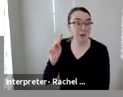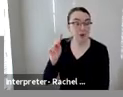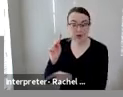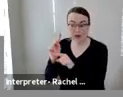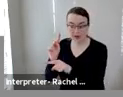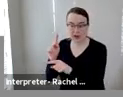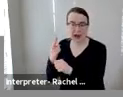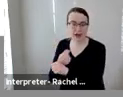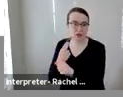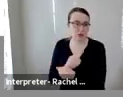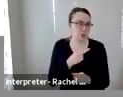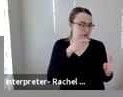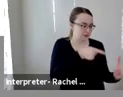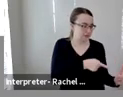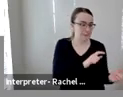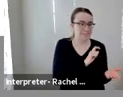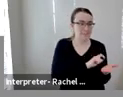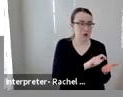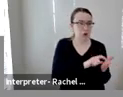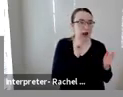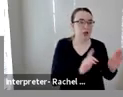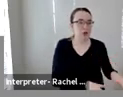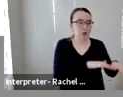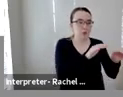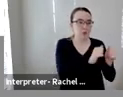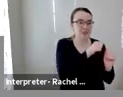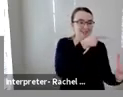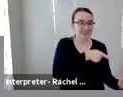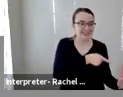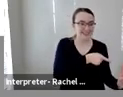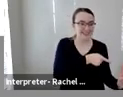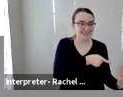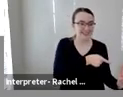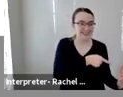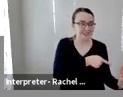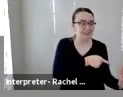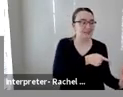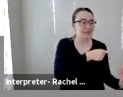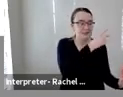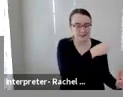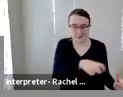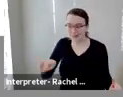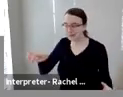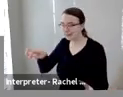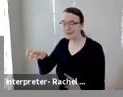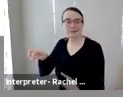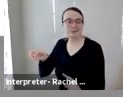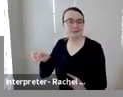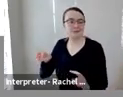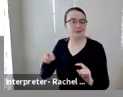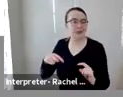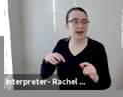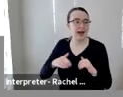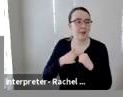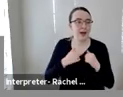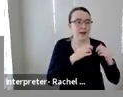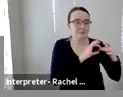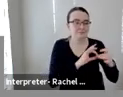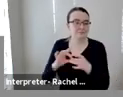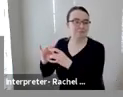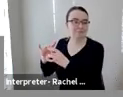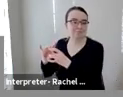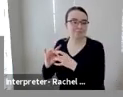digital. I grew up with marker. So the translation to digital, that's how I bridge it, right? And